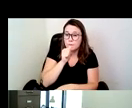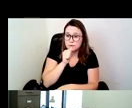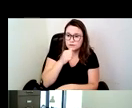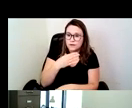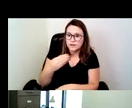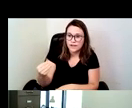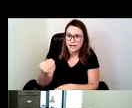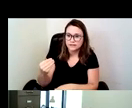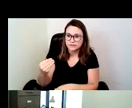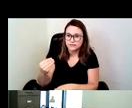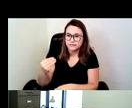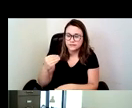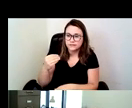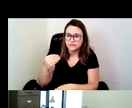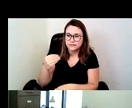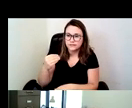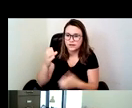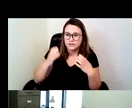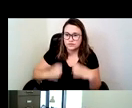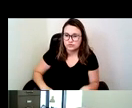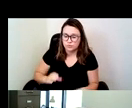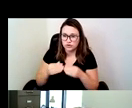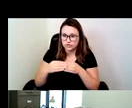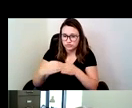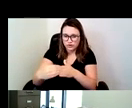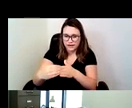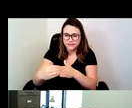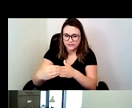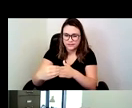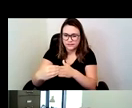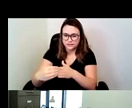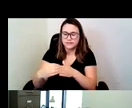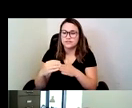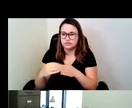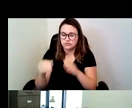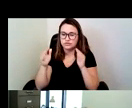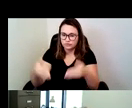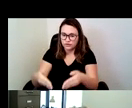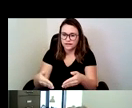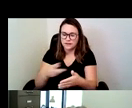care services to those participating in a Medicaid waiver program.